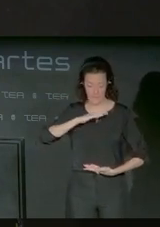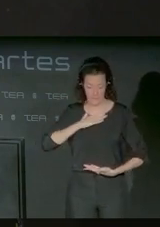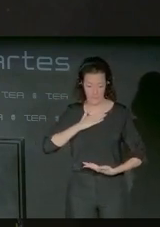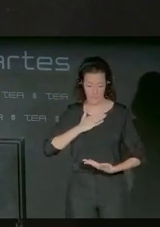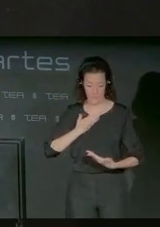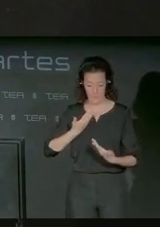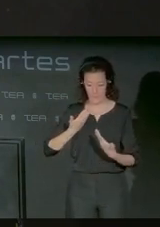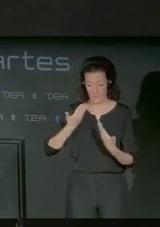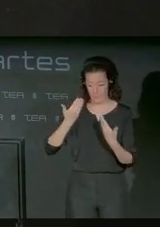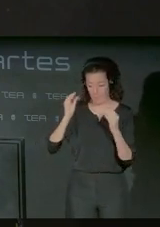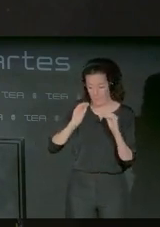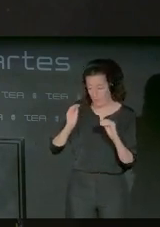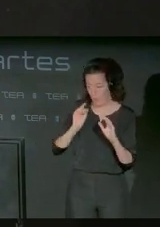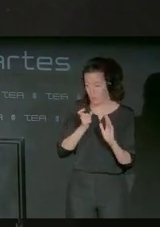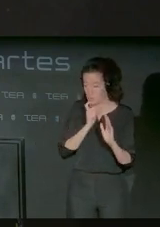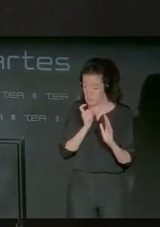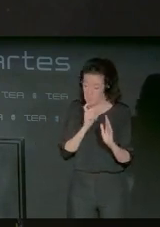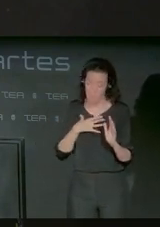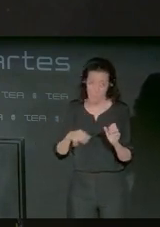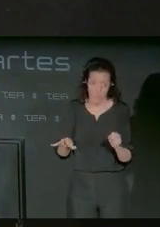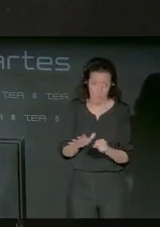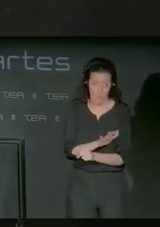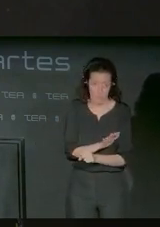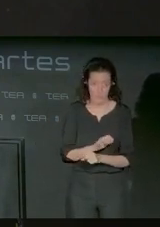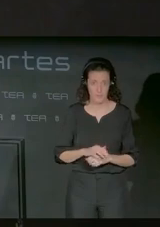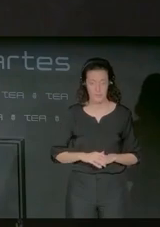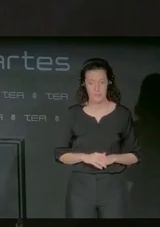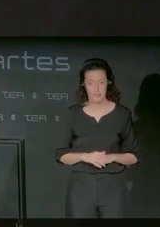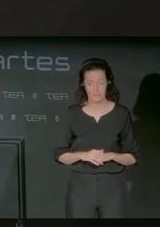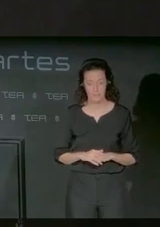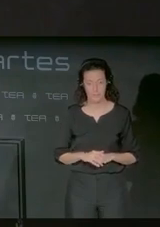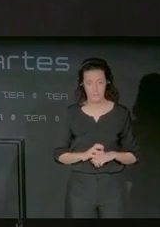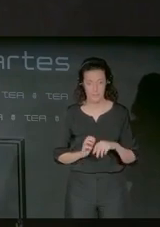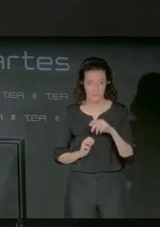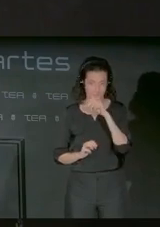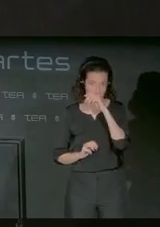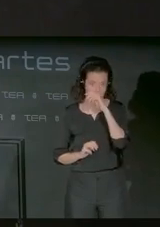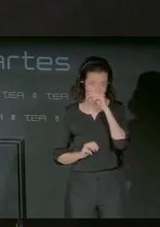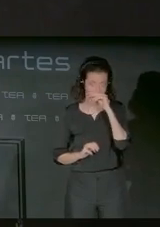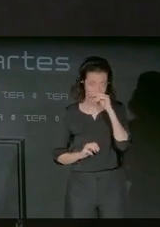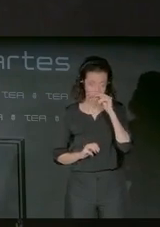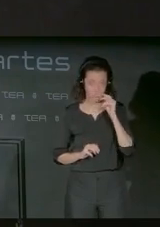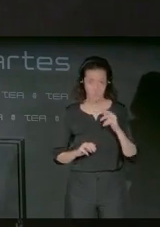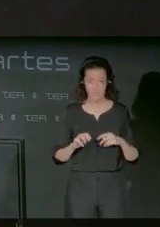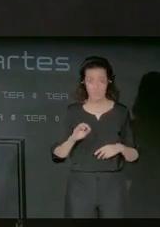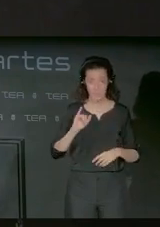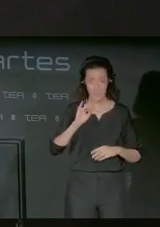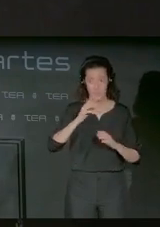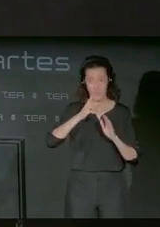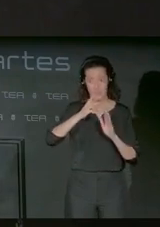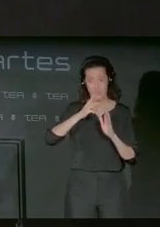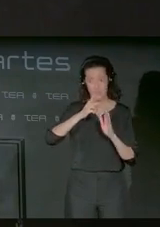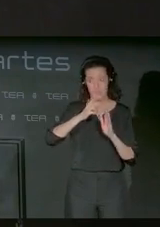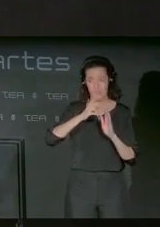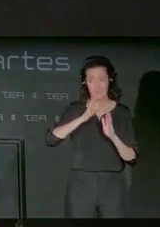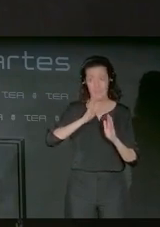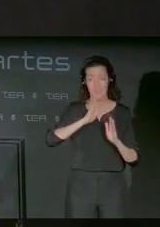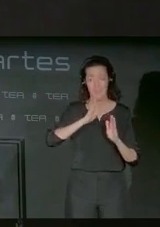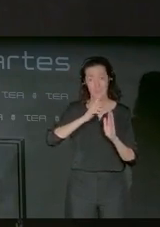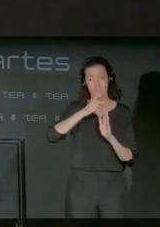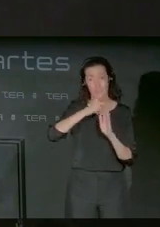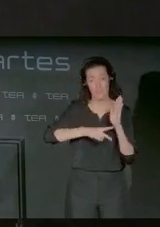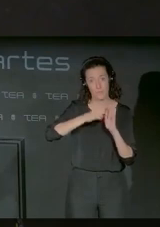regulatory lighthouse, which is, I think, something really important to you, and that could be also developed to further build